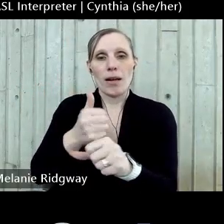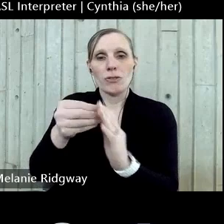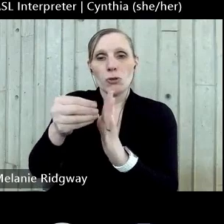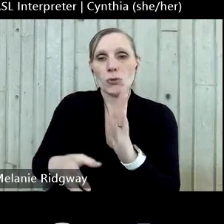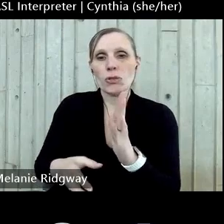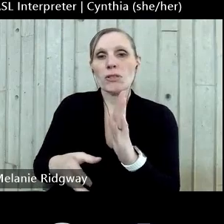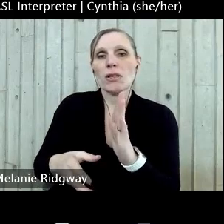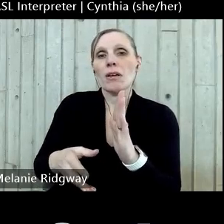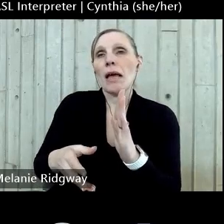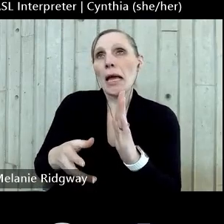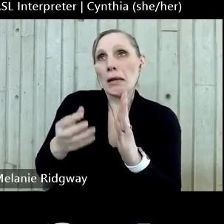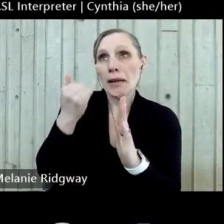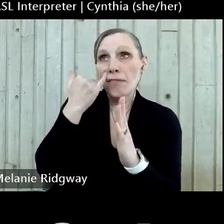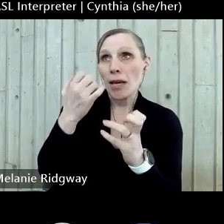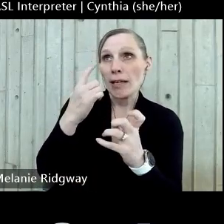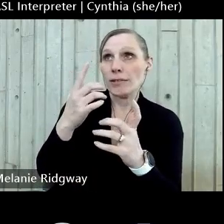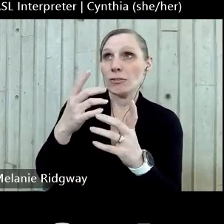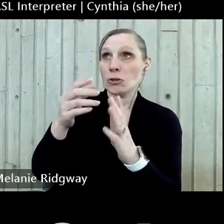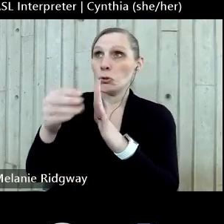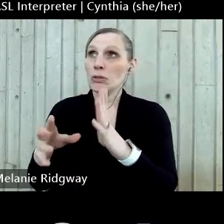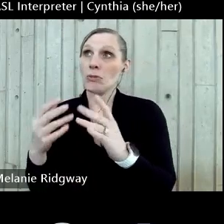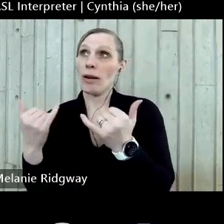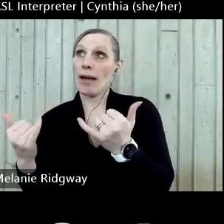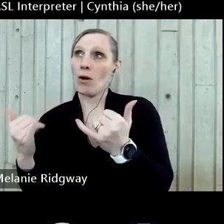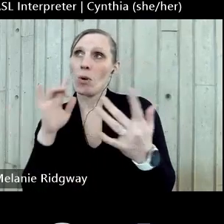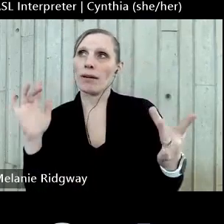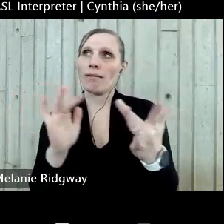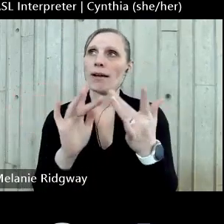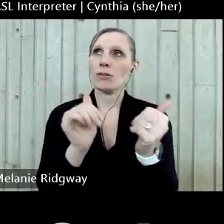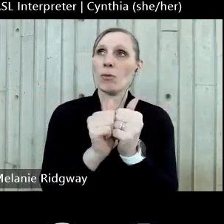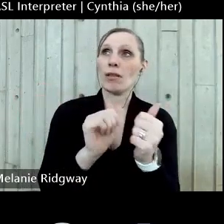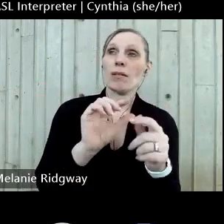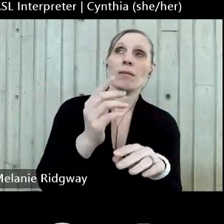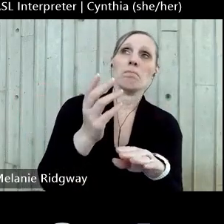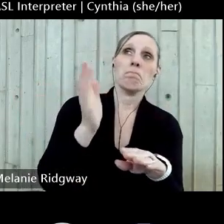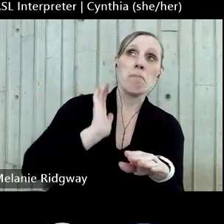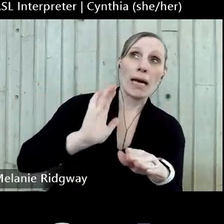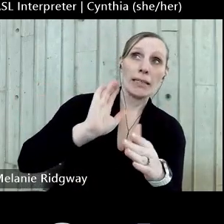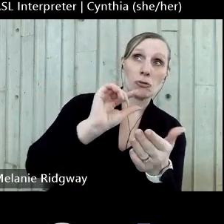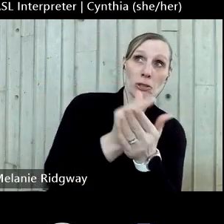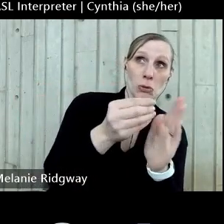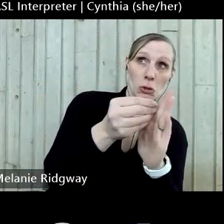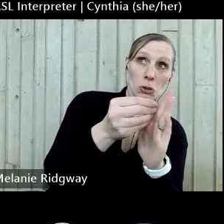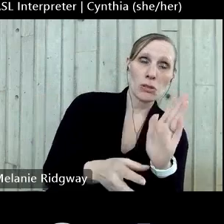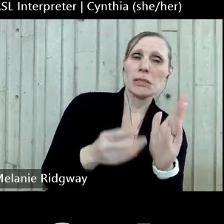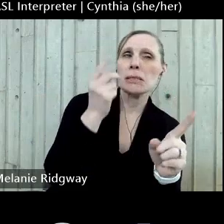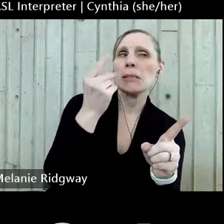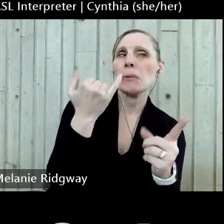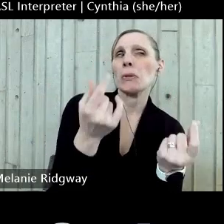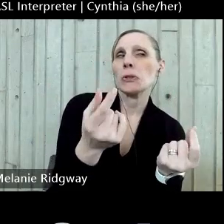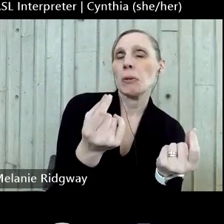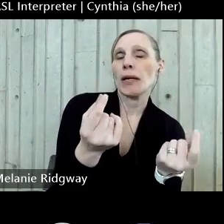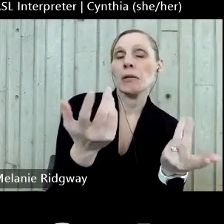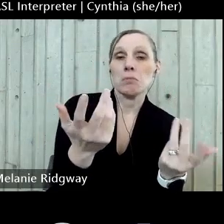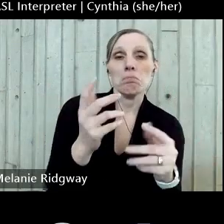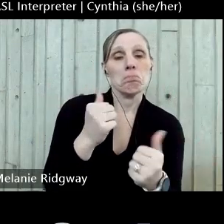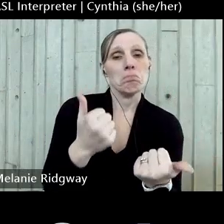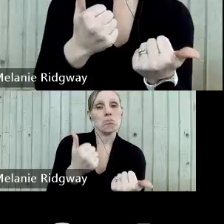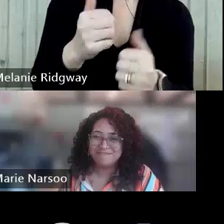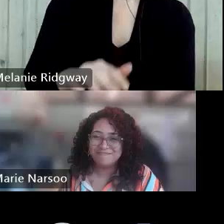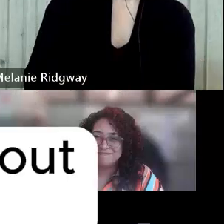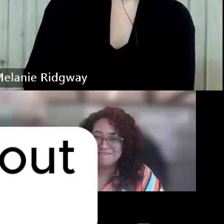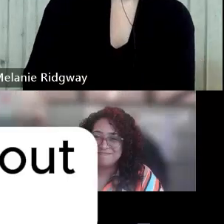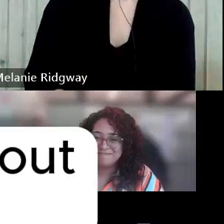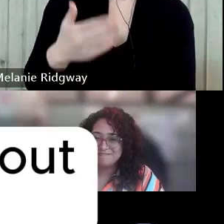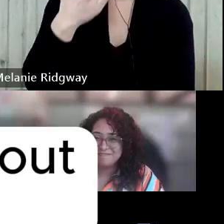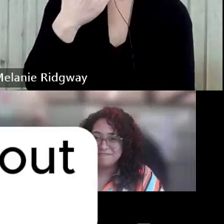graduation. And that is it for me. Awesome. Thanks so much, Marie, from UGH, University of Guelph Humber.